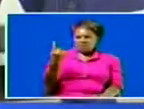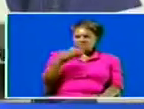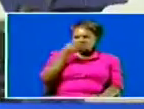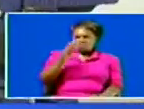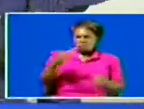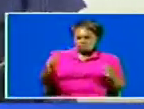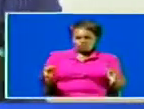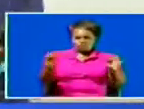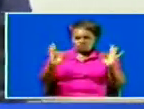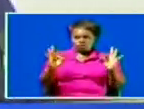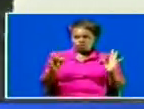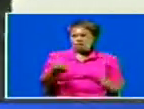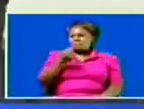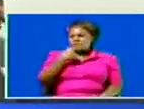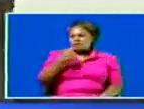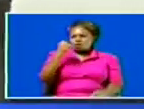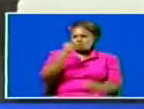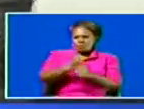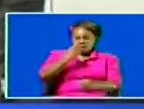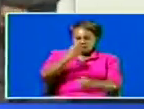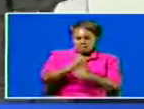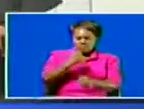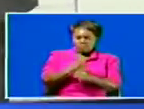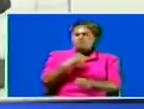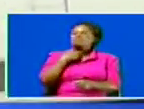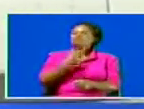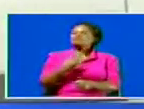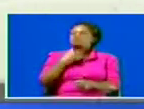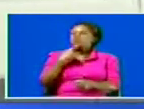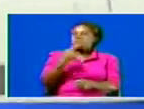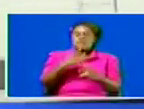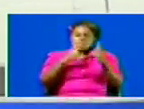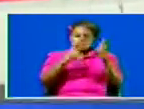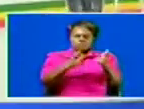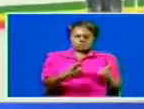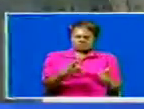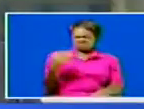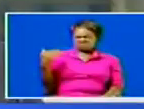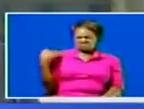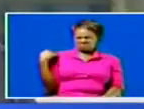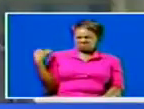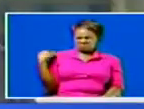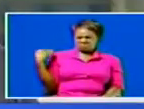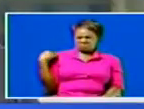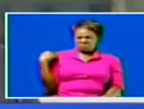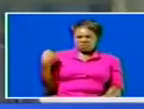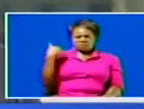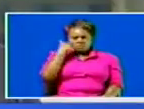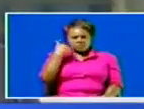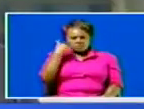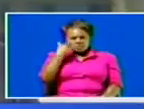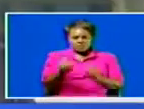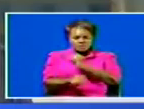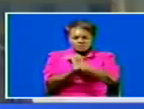were officials of the Kenya Medical Practitioners and Dentists Union, who said the reports were disturbing. There are also patient counselors here